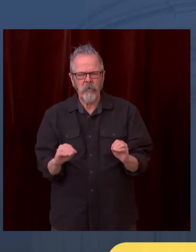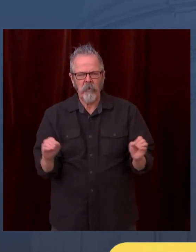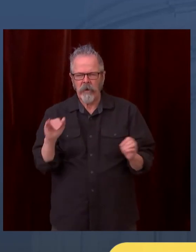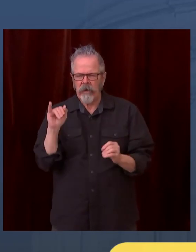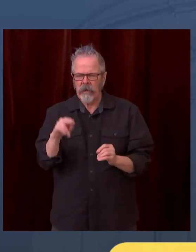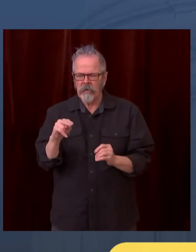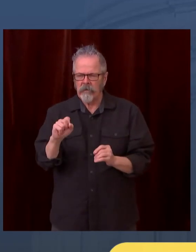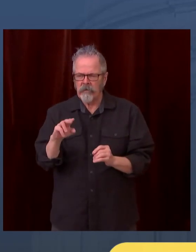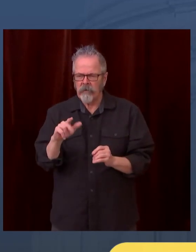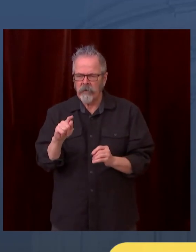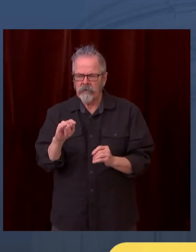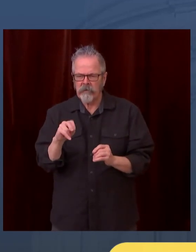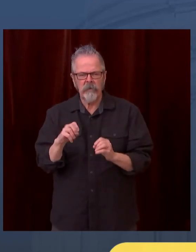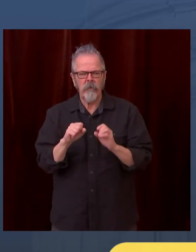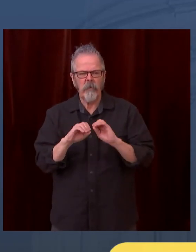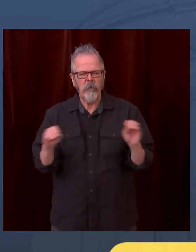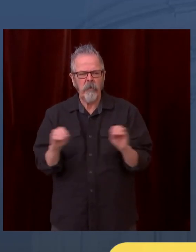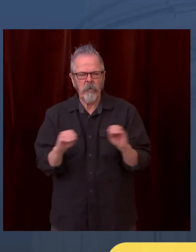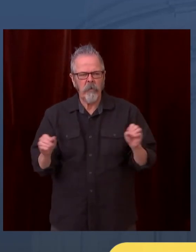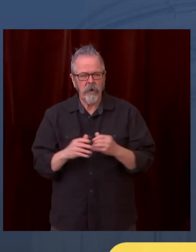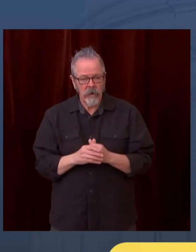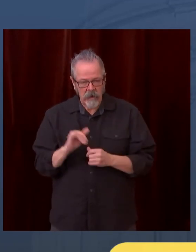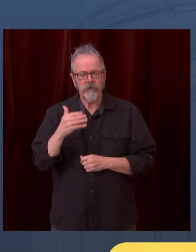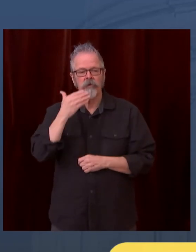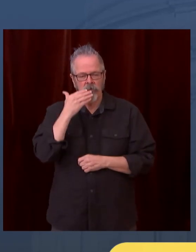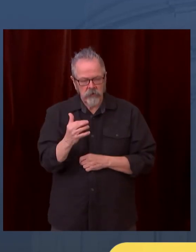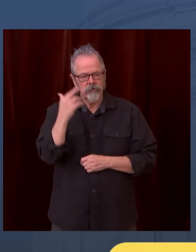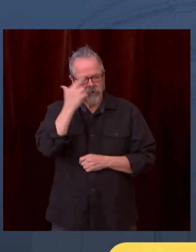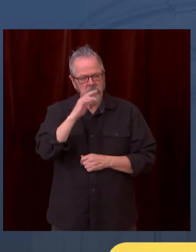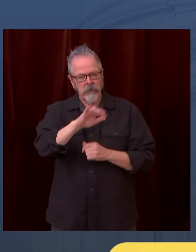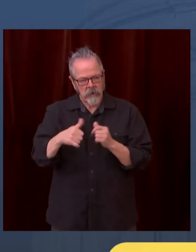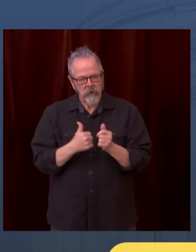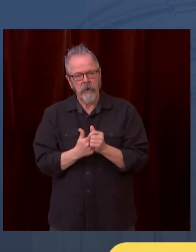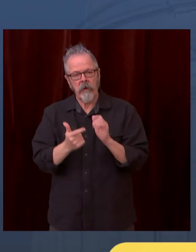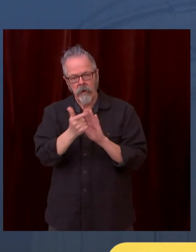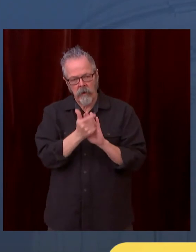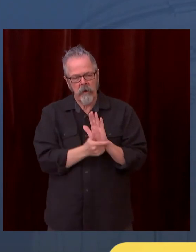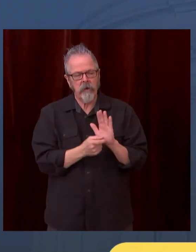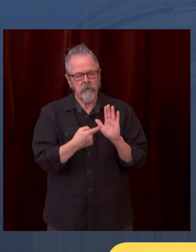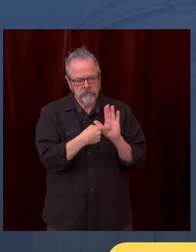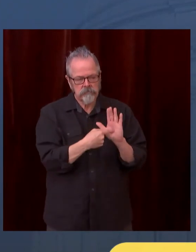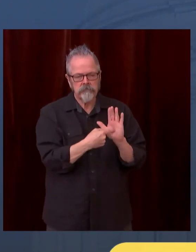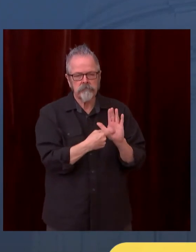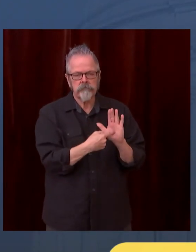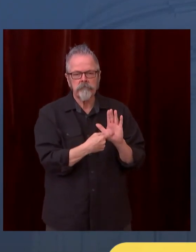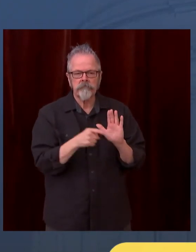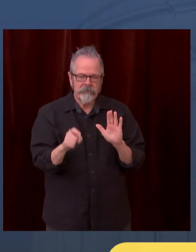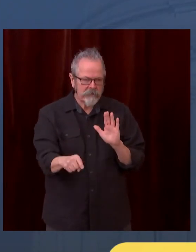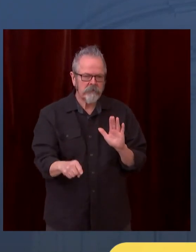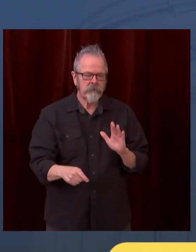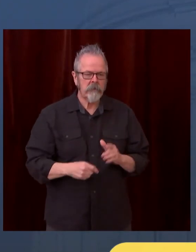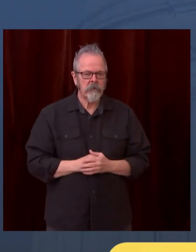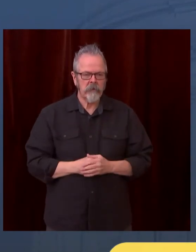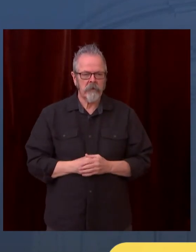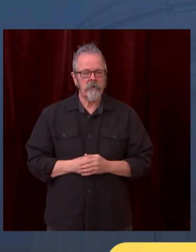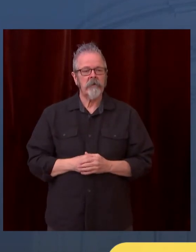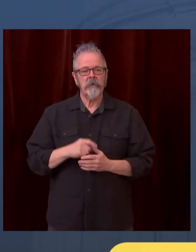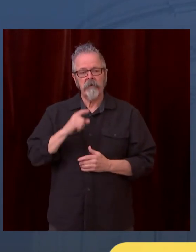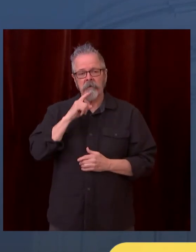By the way, efficiency is almost always the least expensive energy source you can buy.